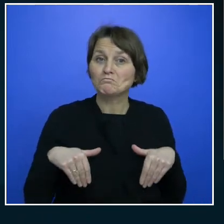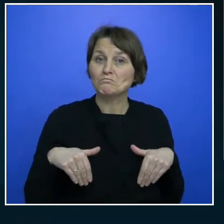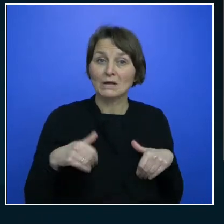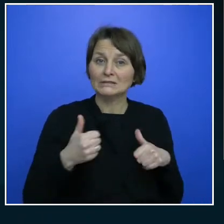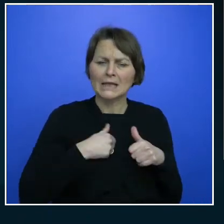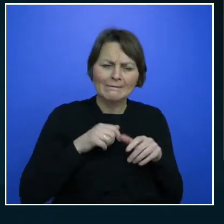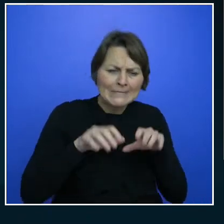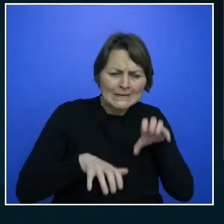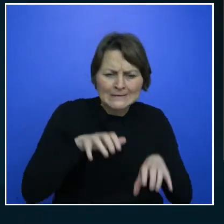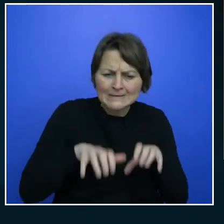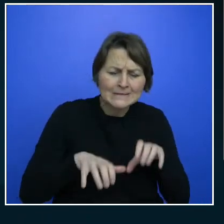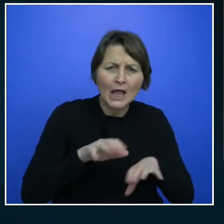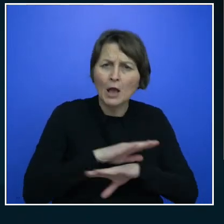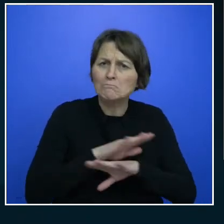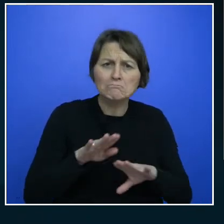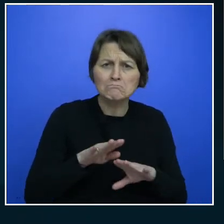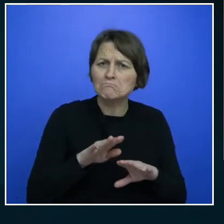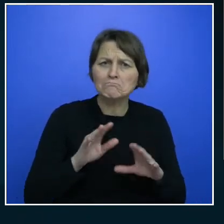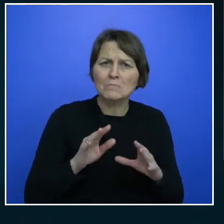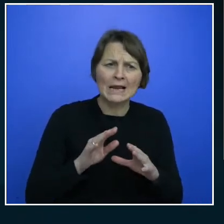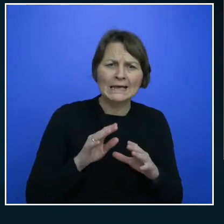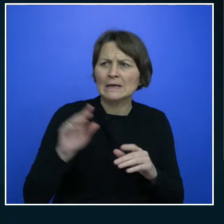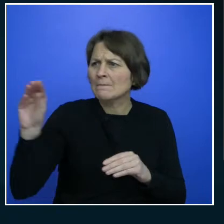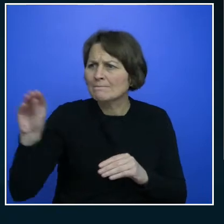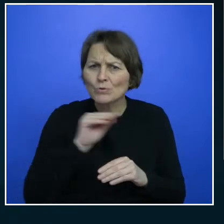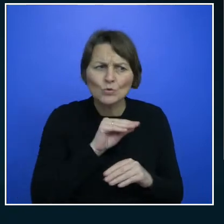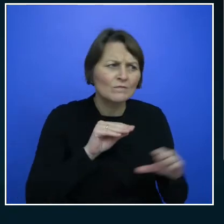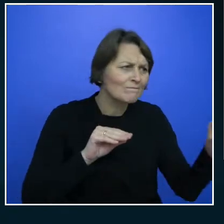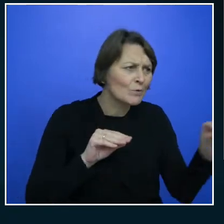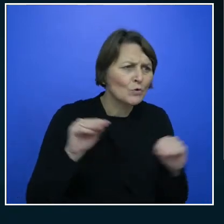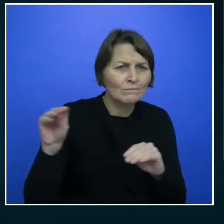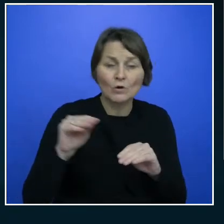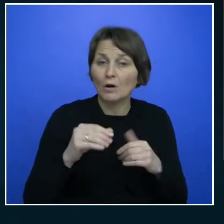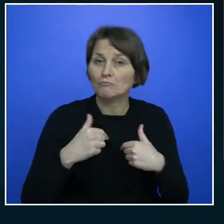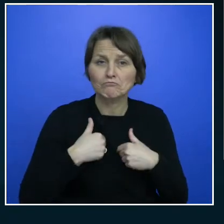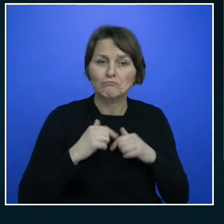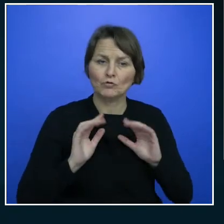copying manual files or something.